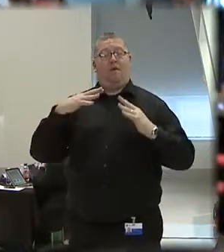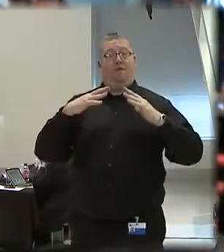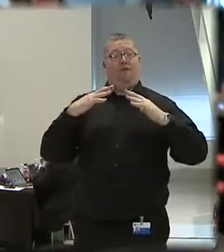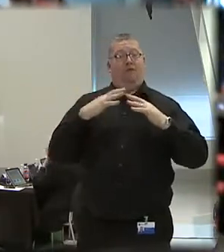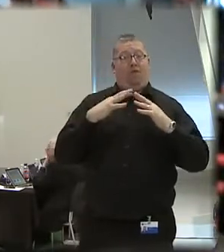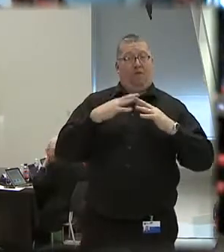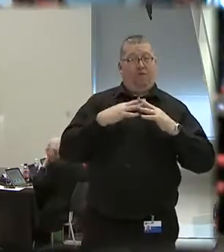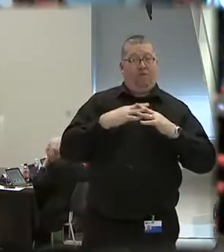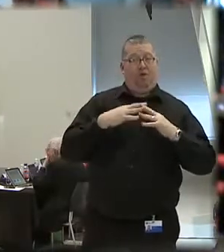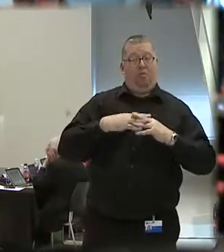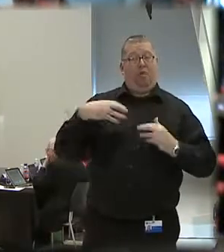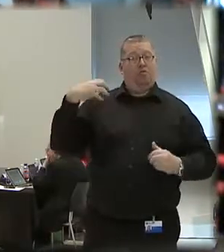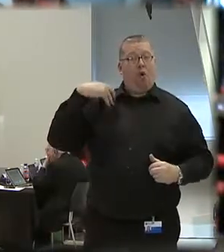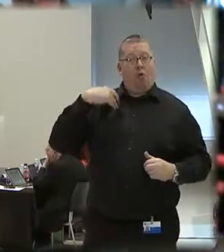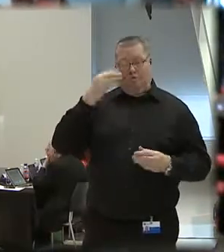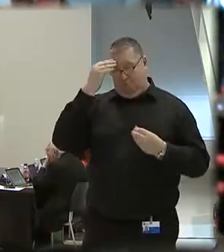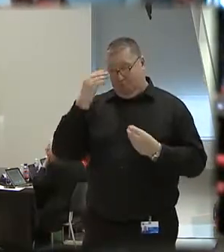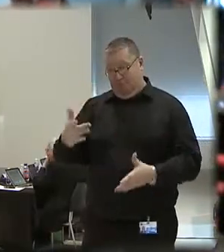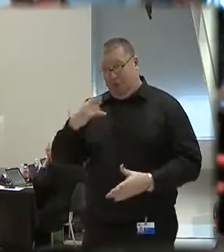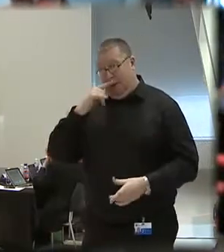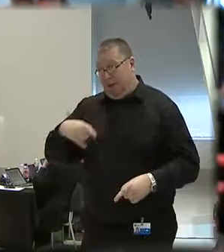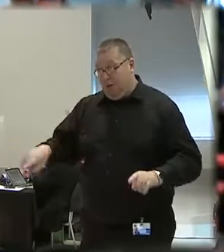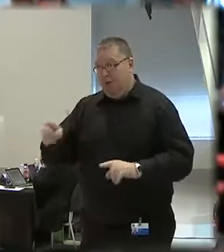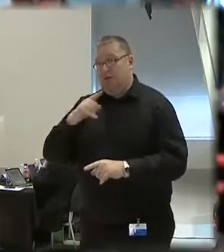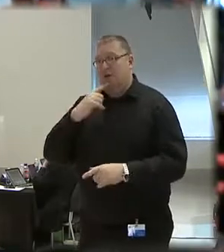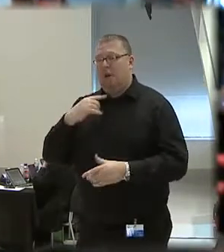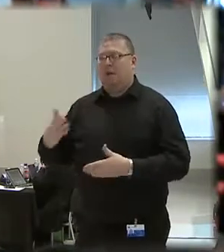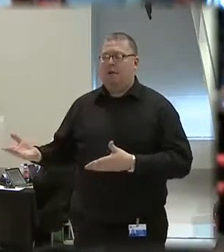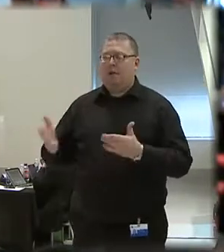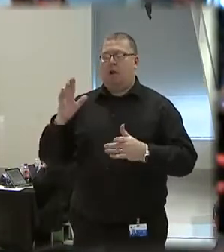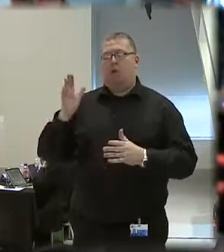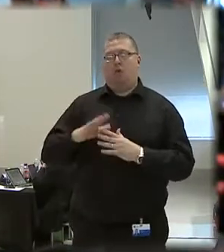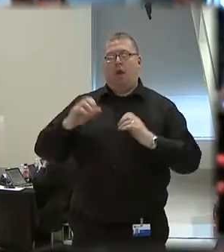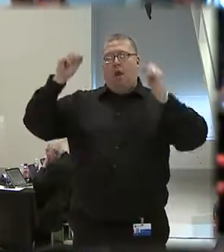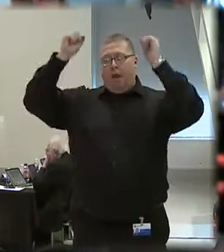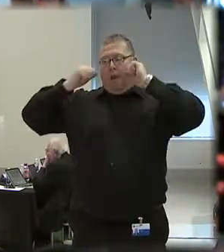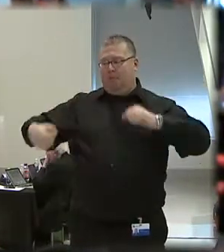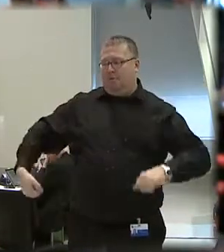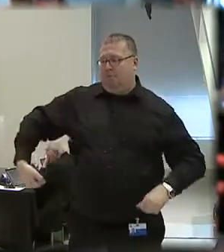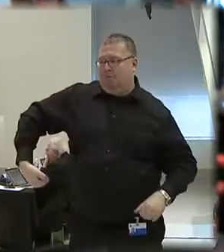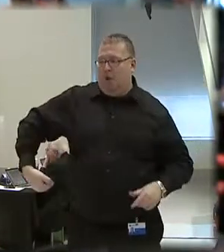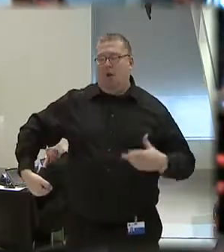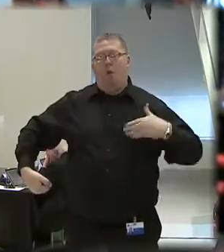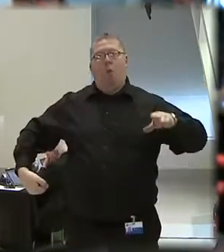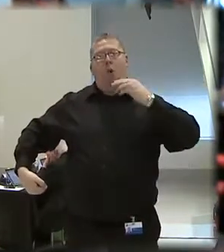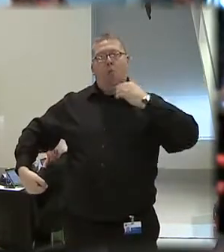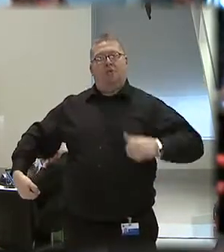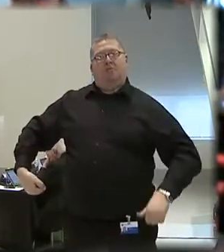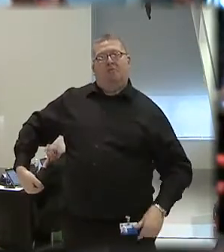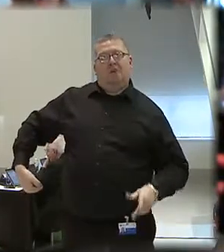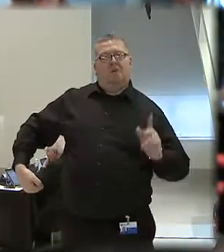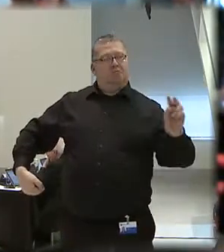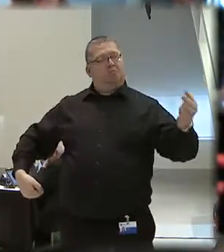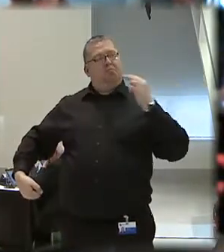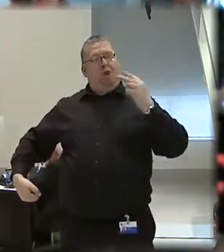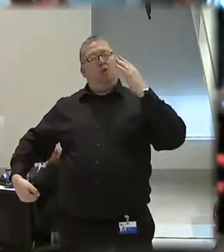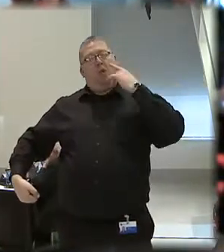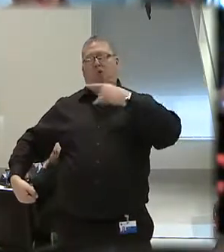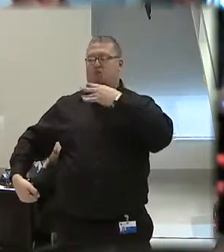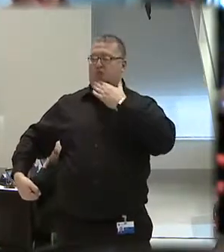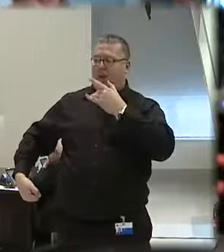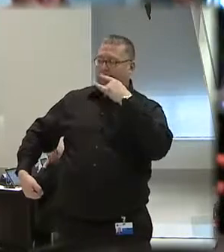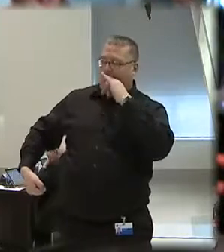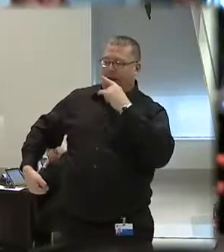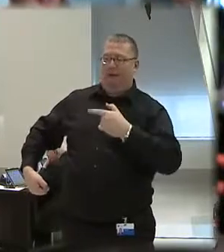their kids that, carry your helmet on the outside when you go home so the police know that you're a good kid. That's the